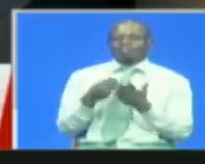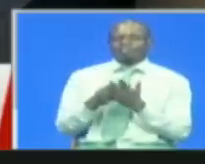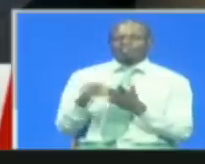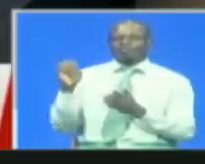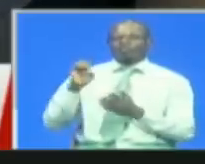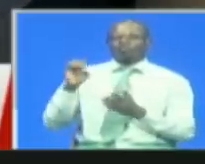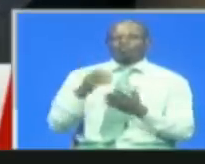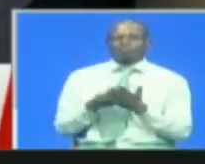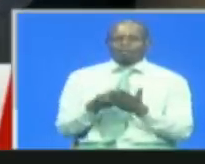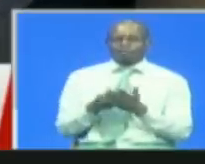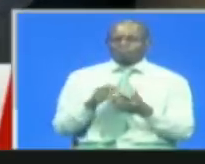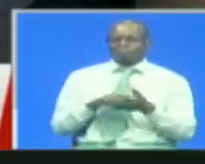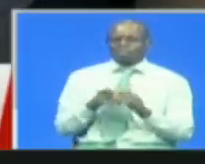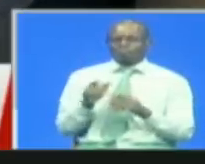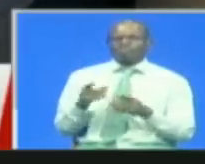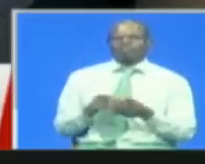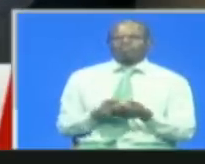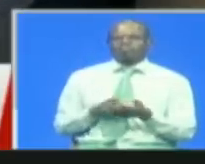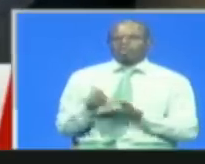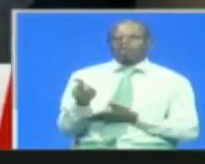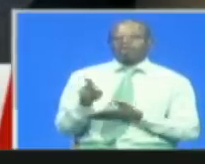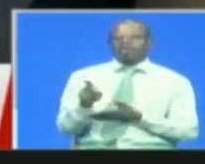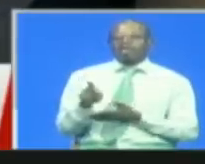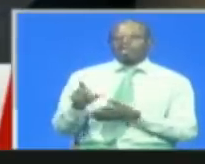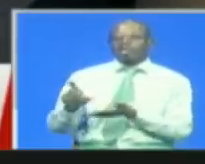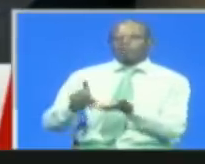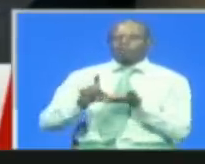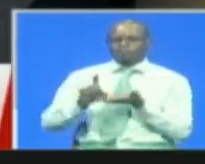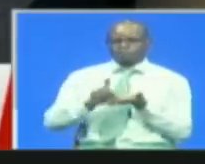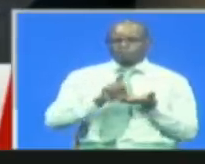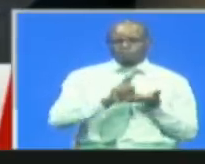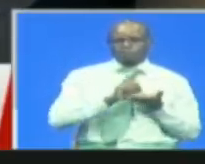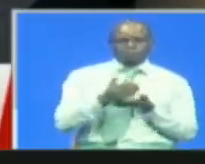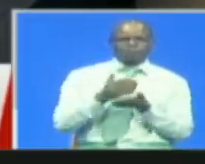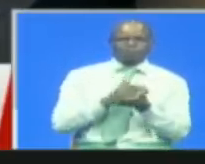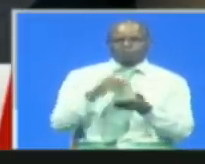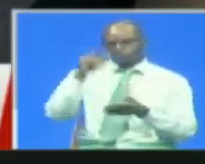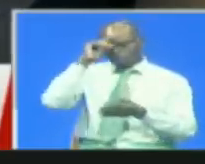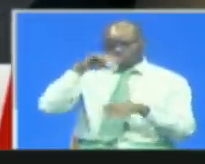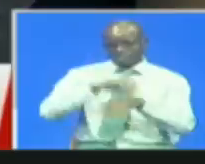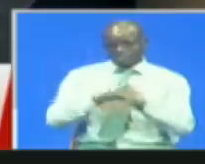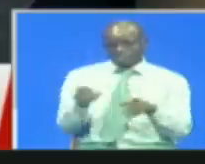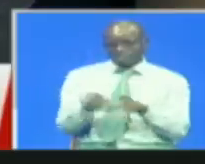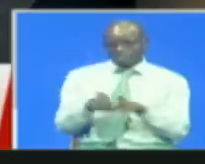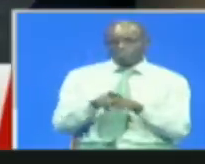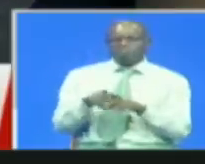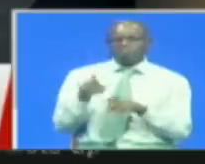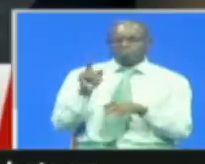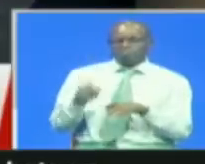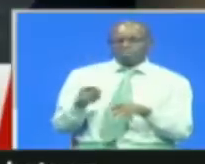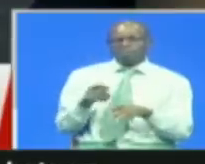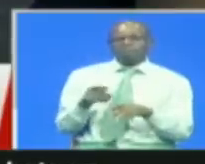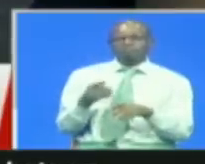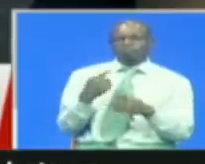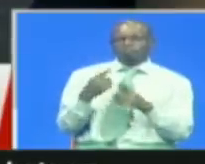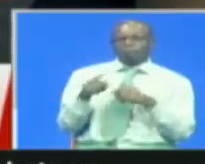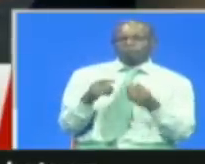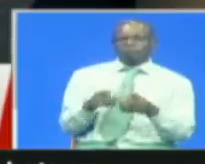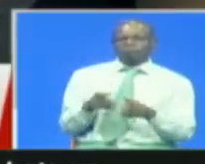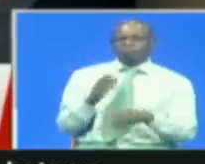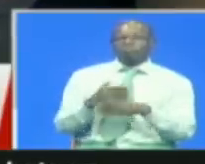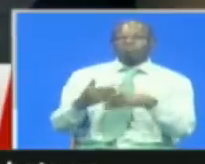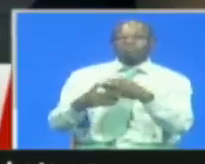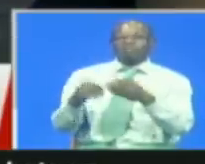servicing existing loans as the government juggles between infrastructure development needs and easing the debt repayment